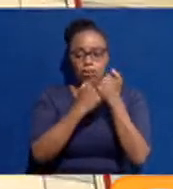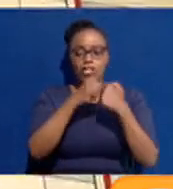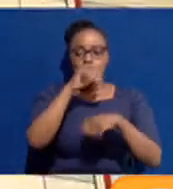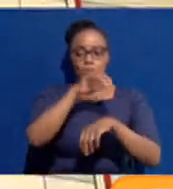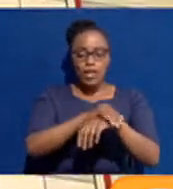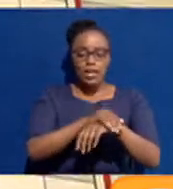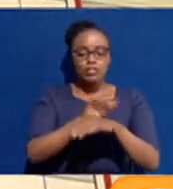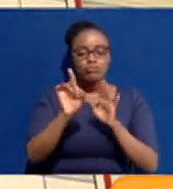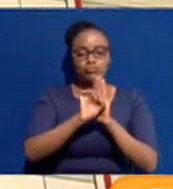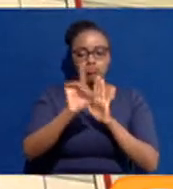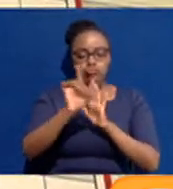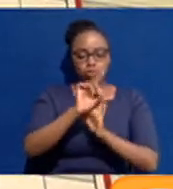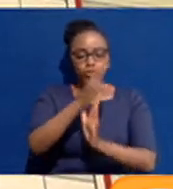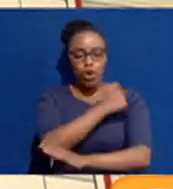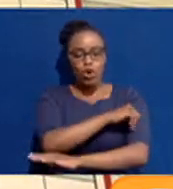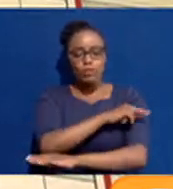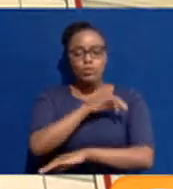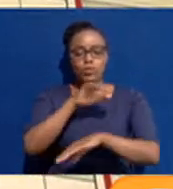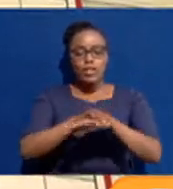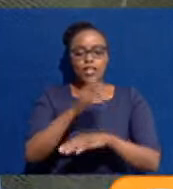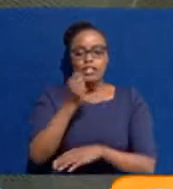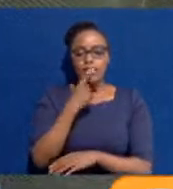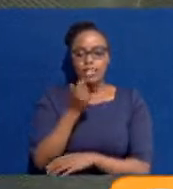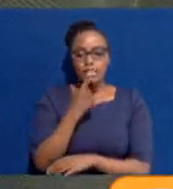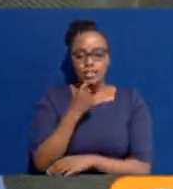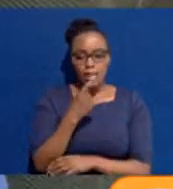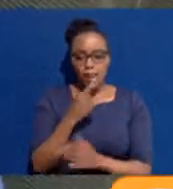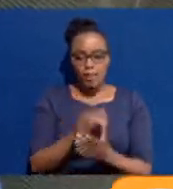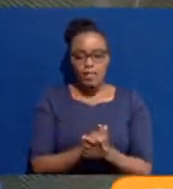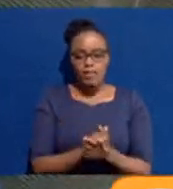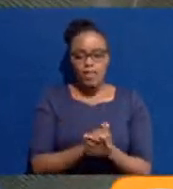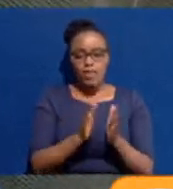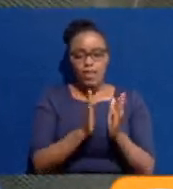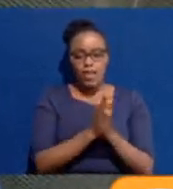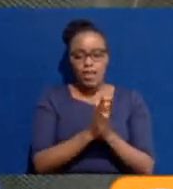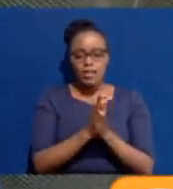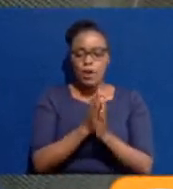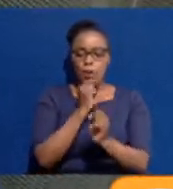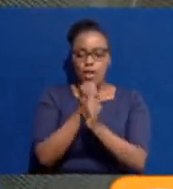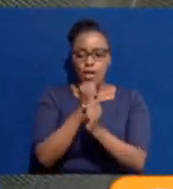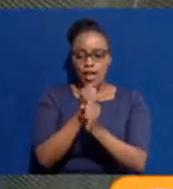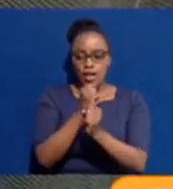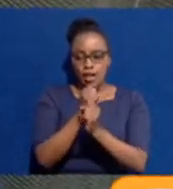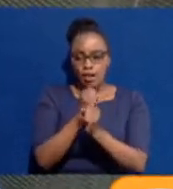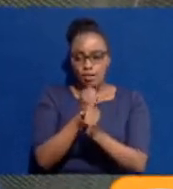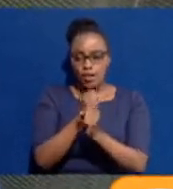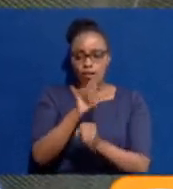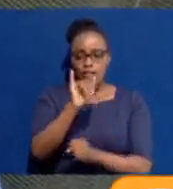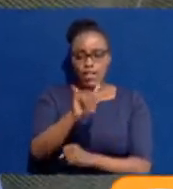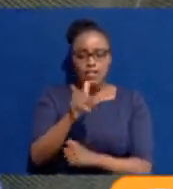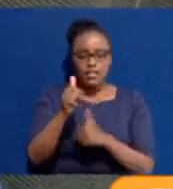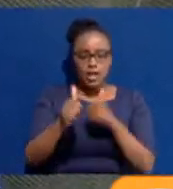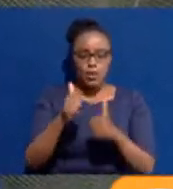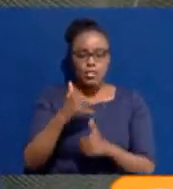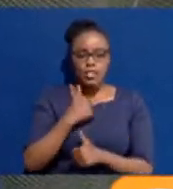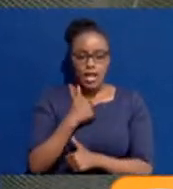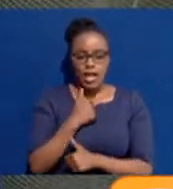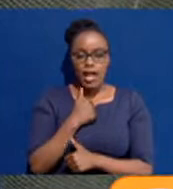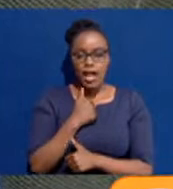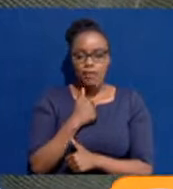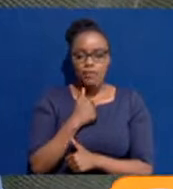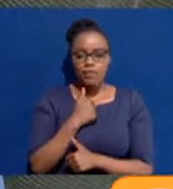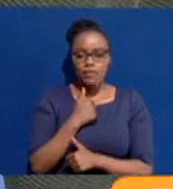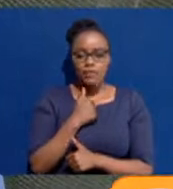hospital for treatment. Tunasikia tu joto, joto, joto. Hawezi kula hata.